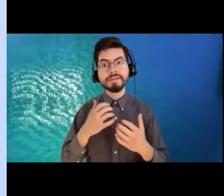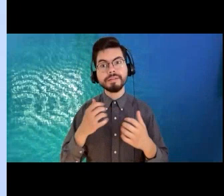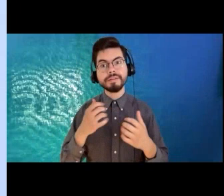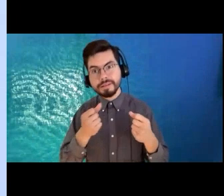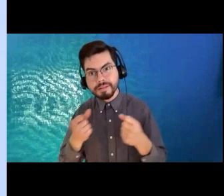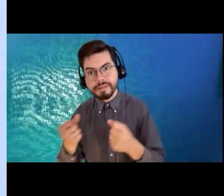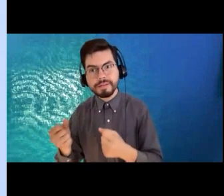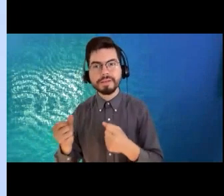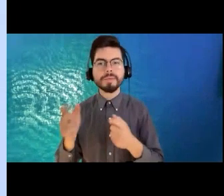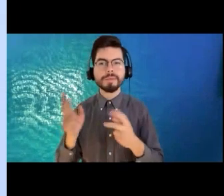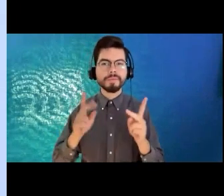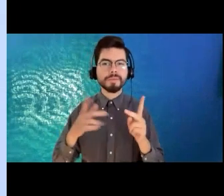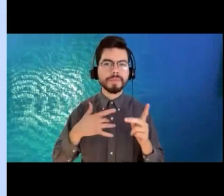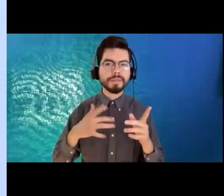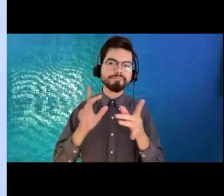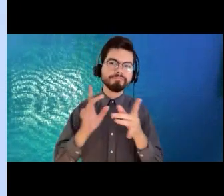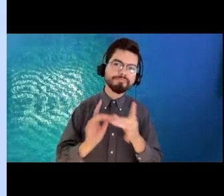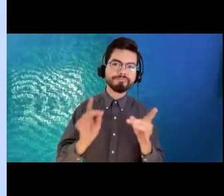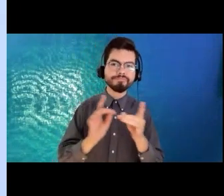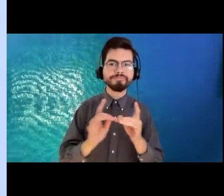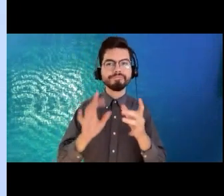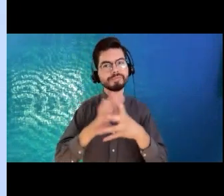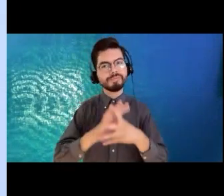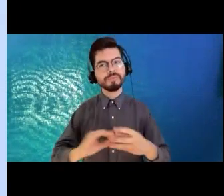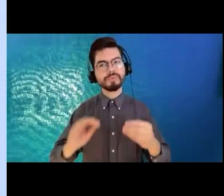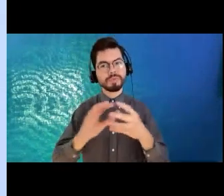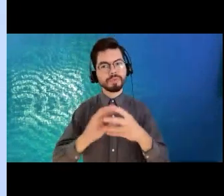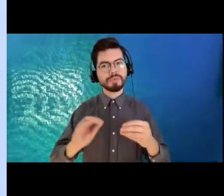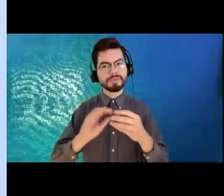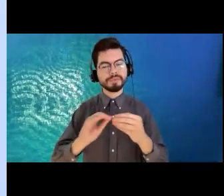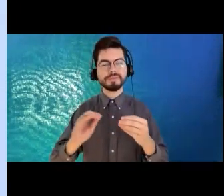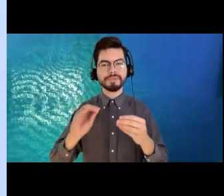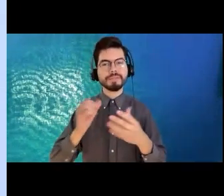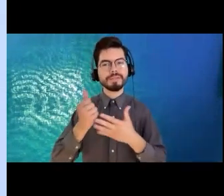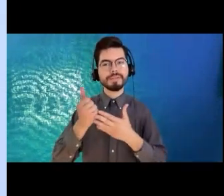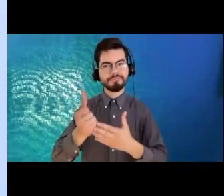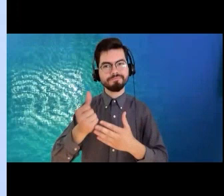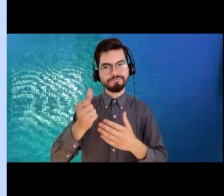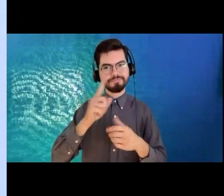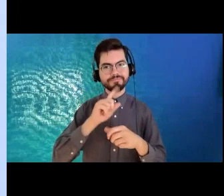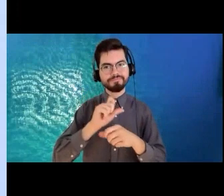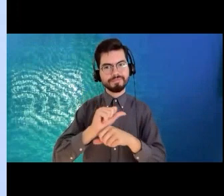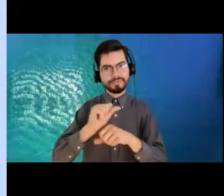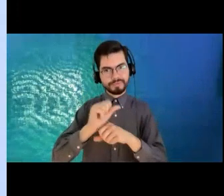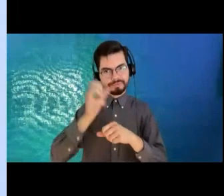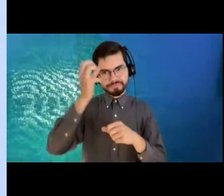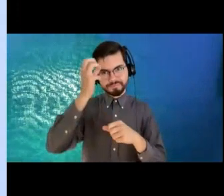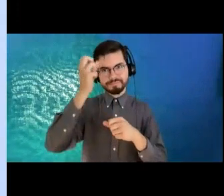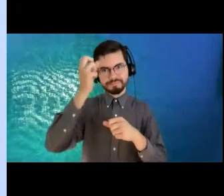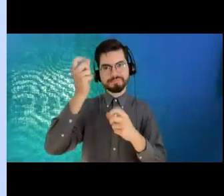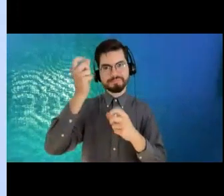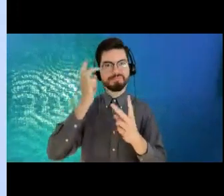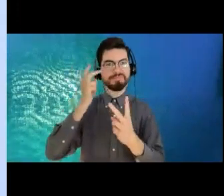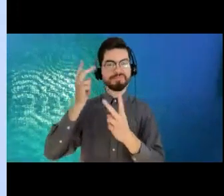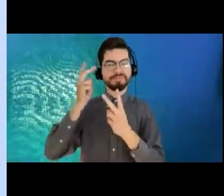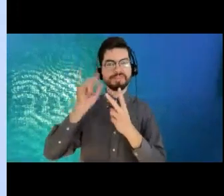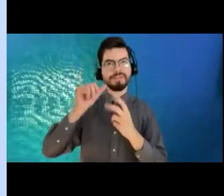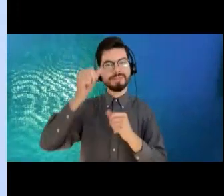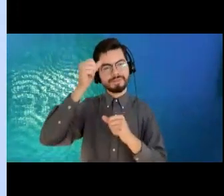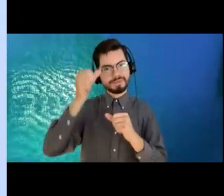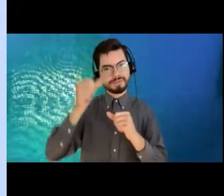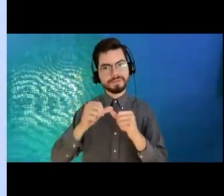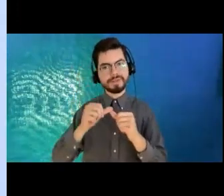talk about. So those are the real memories. So that's what I would say. Number one is get them outside their comfort